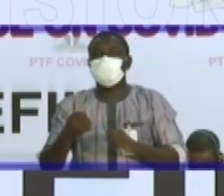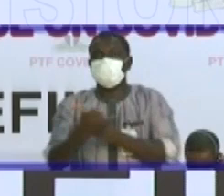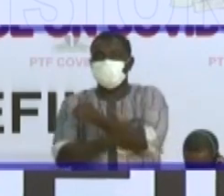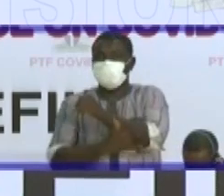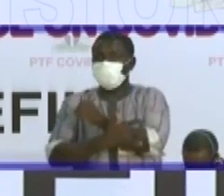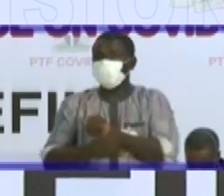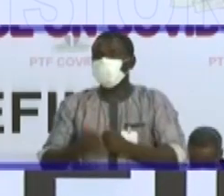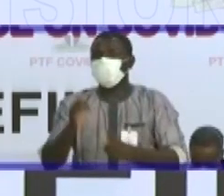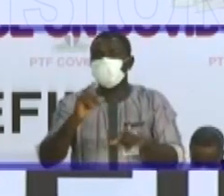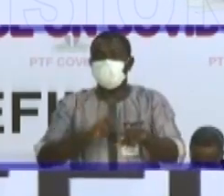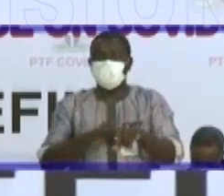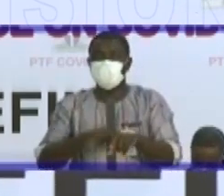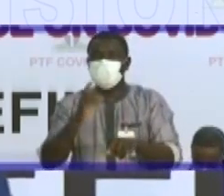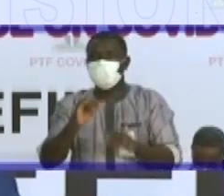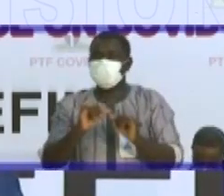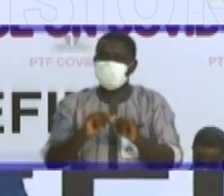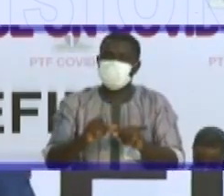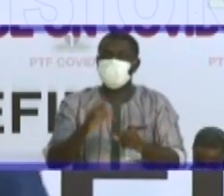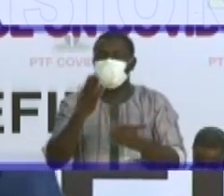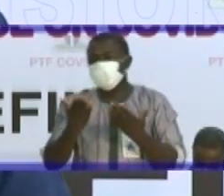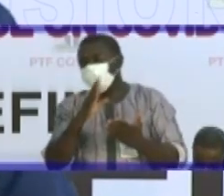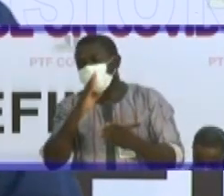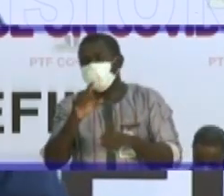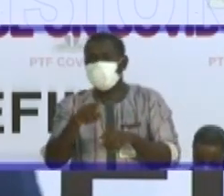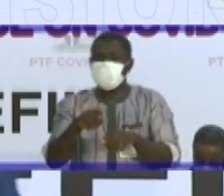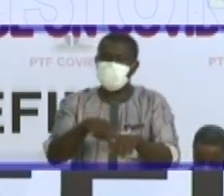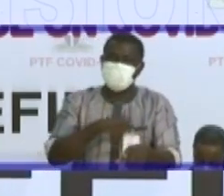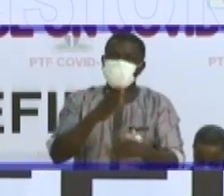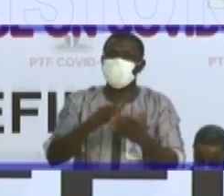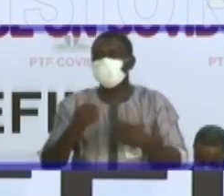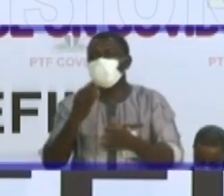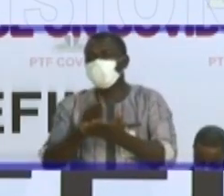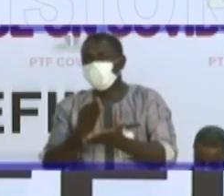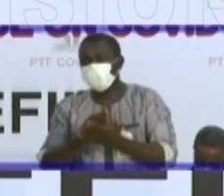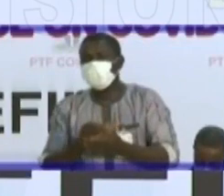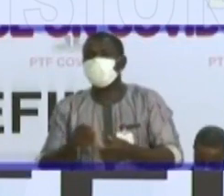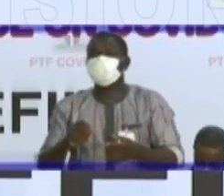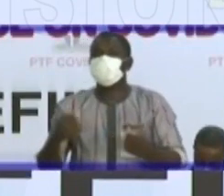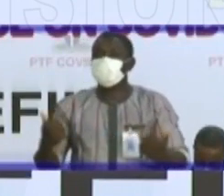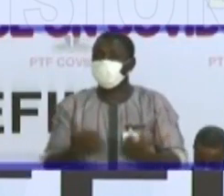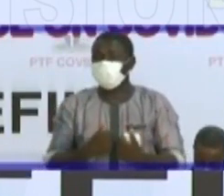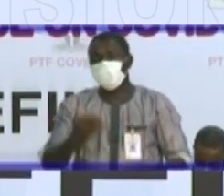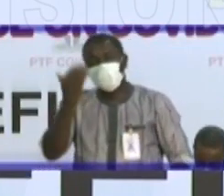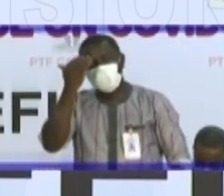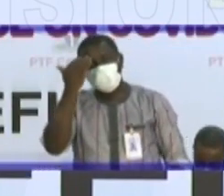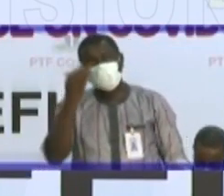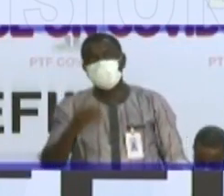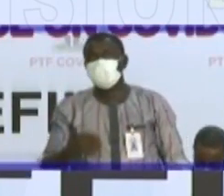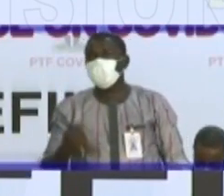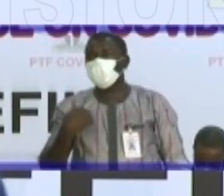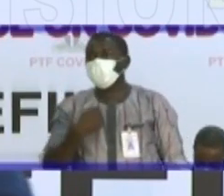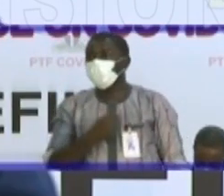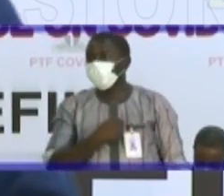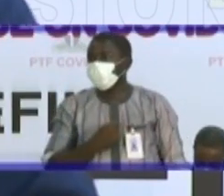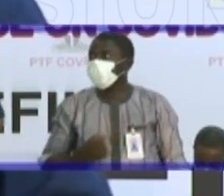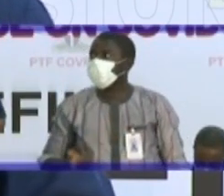some of them, of course, have financial challenges and other challenges. Well, we took